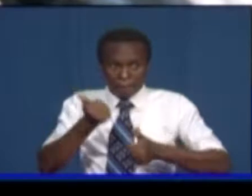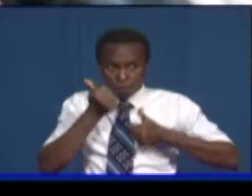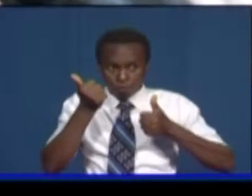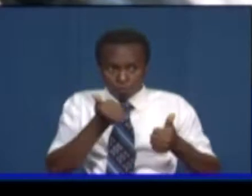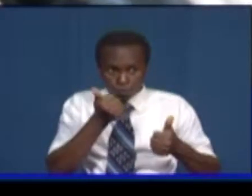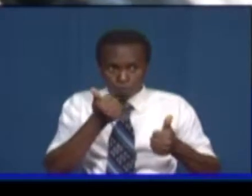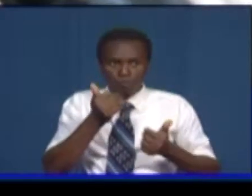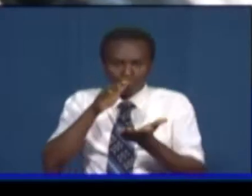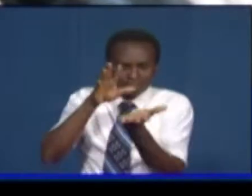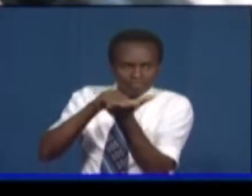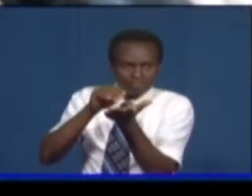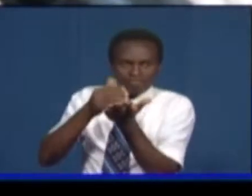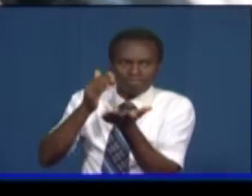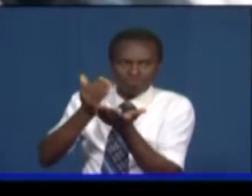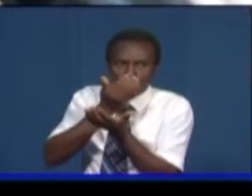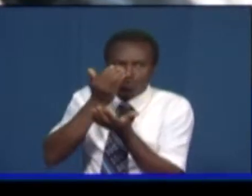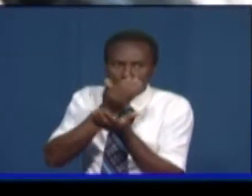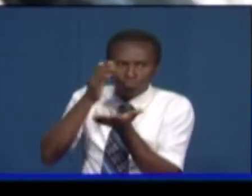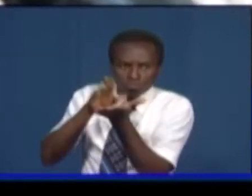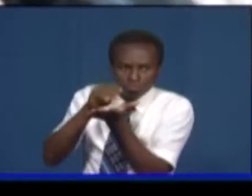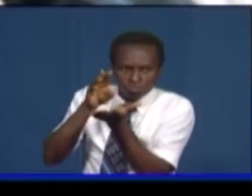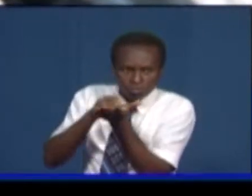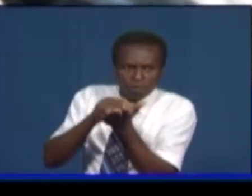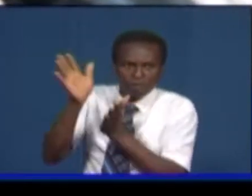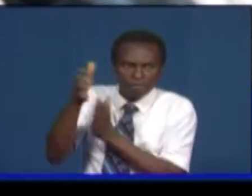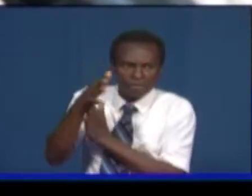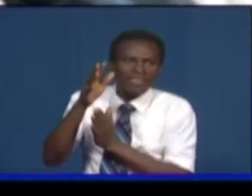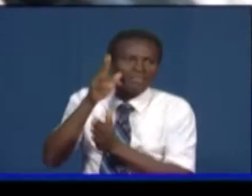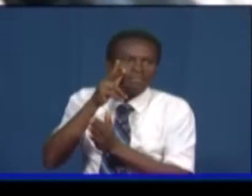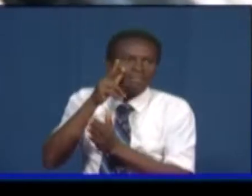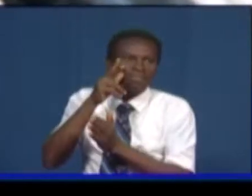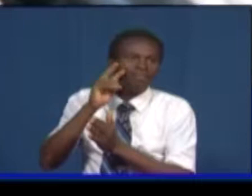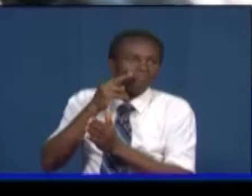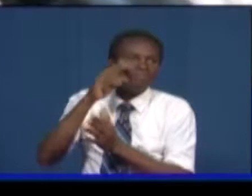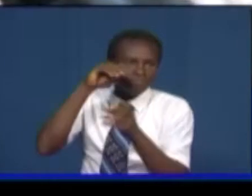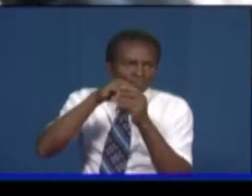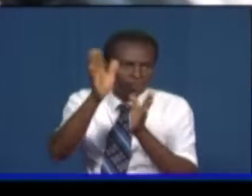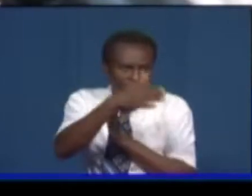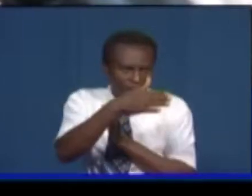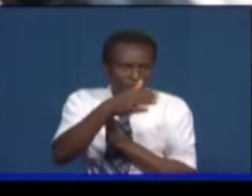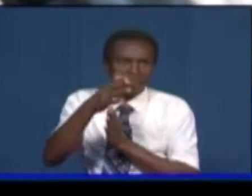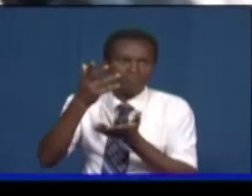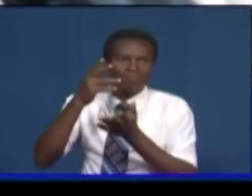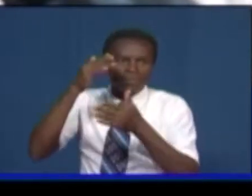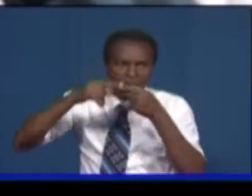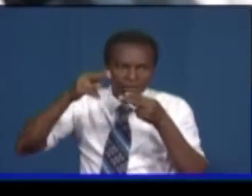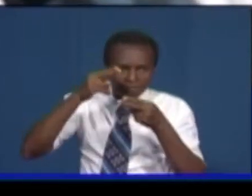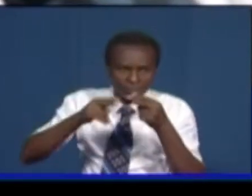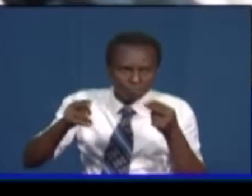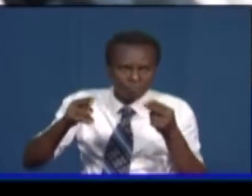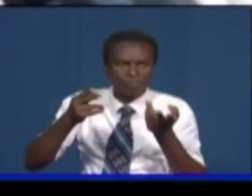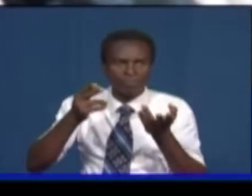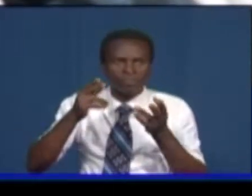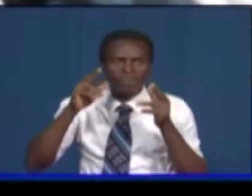okra stew. Okra, of course, is vegetable. So you have your fish, you have your eggs, or let's